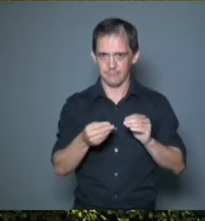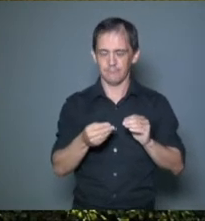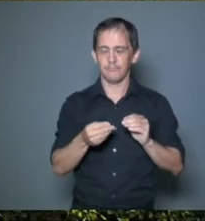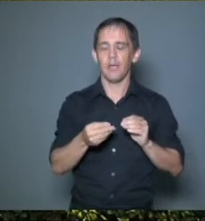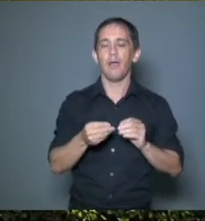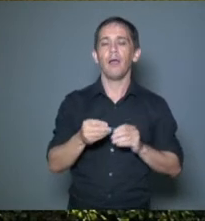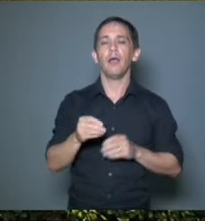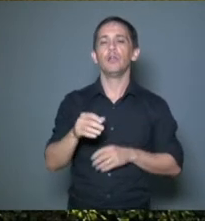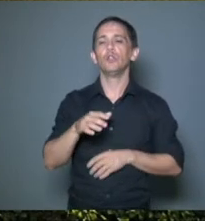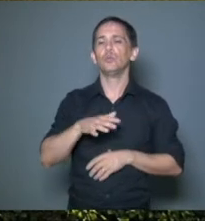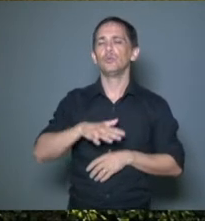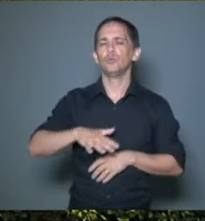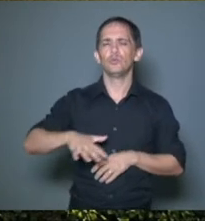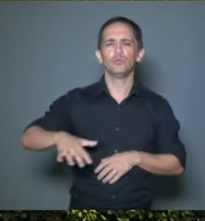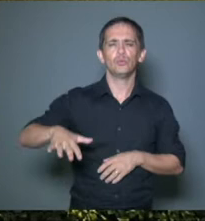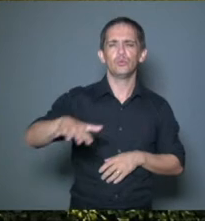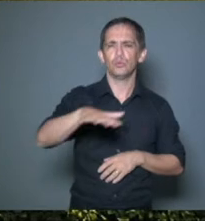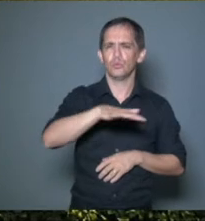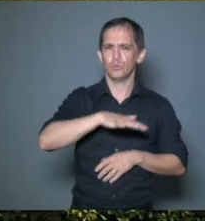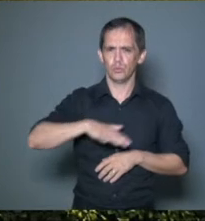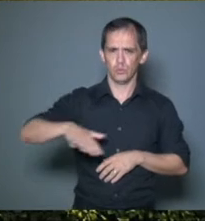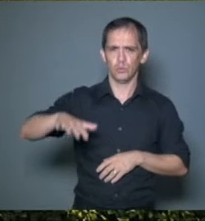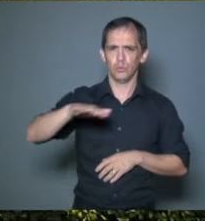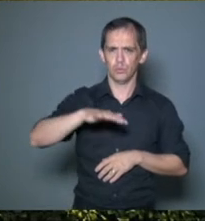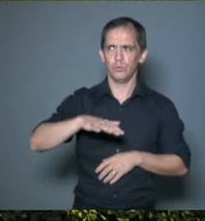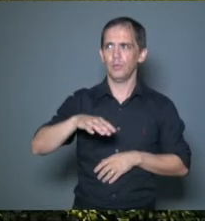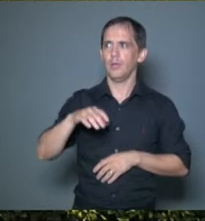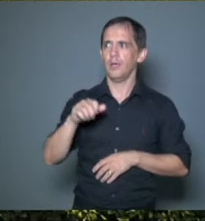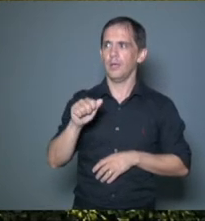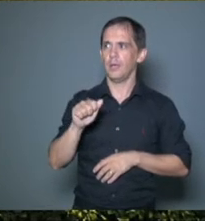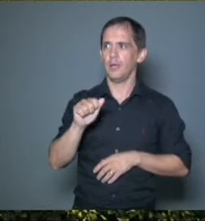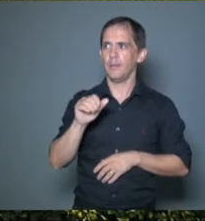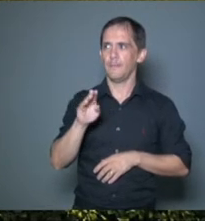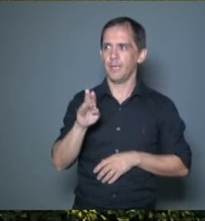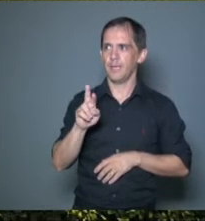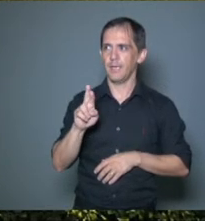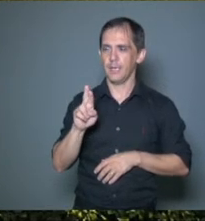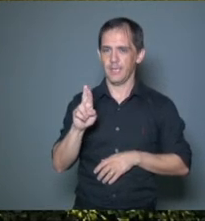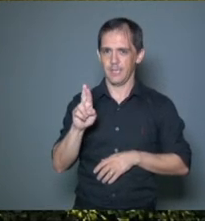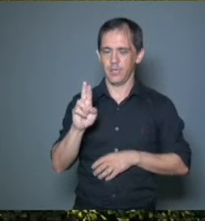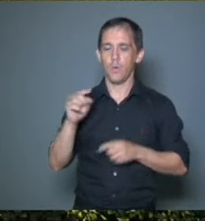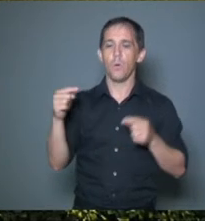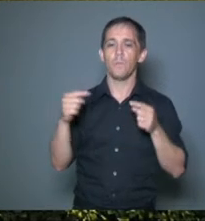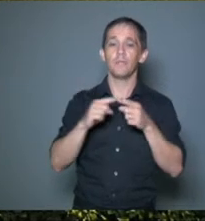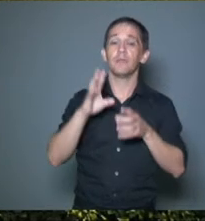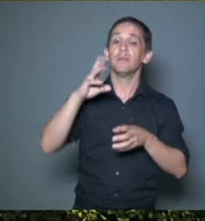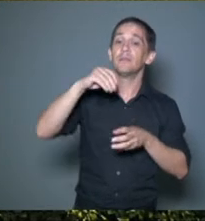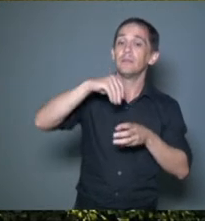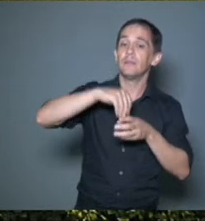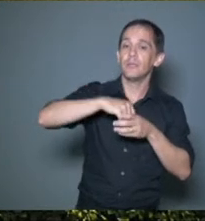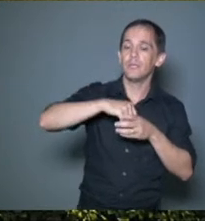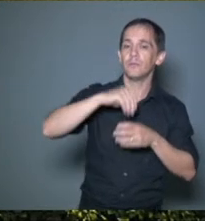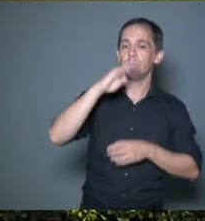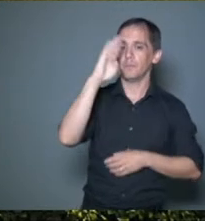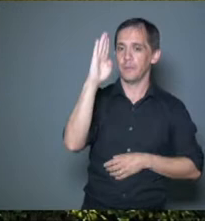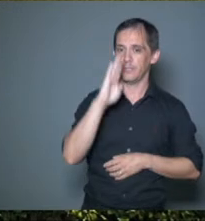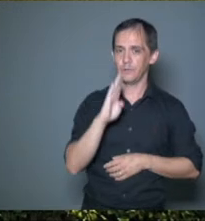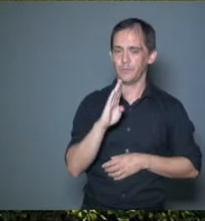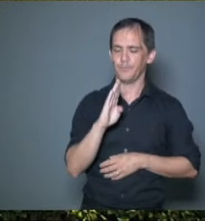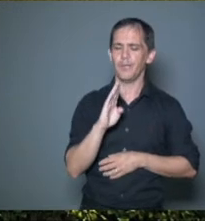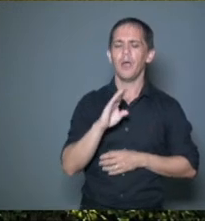which looks at the whole supply chain. And supplying ABR is a